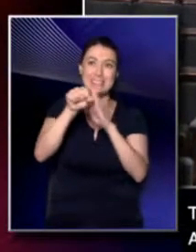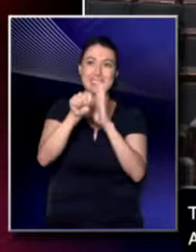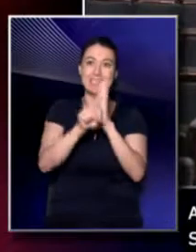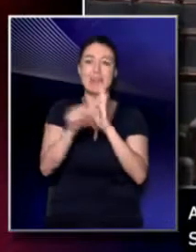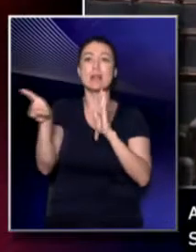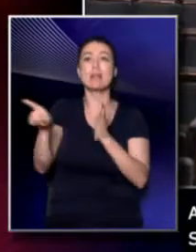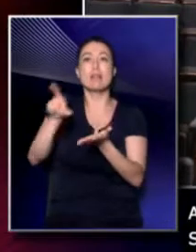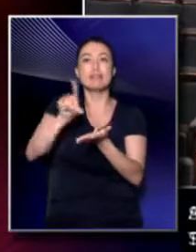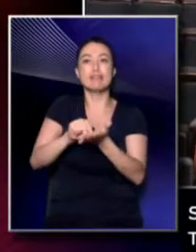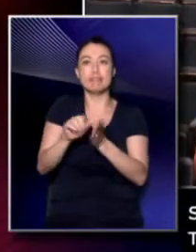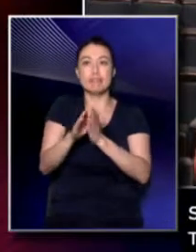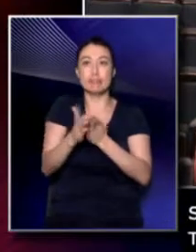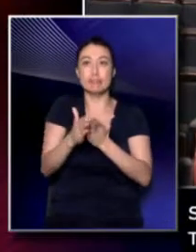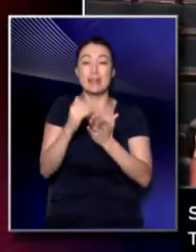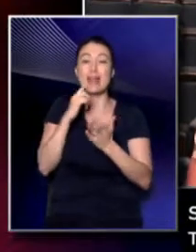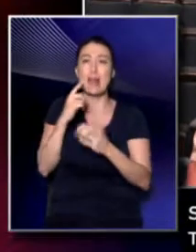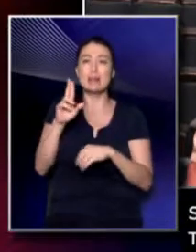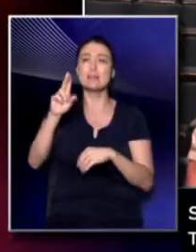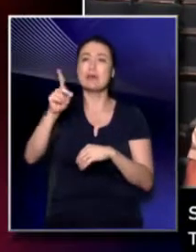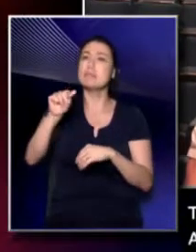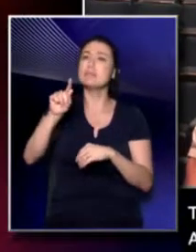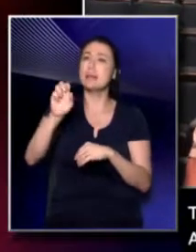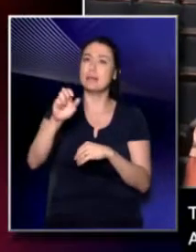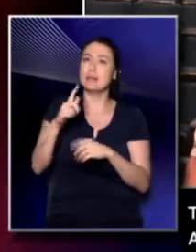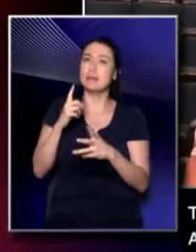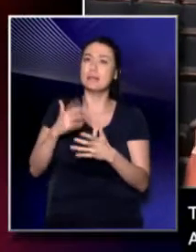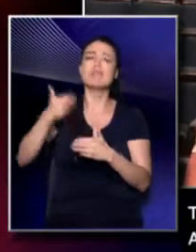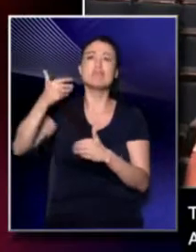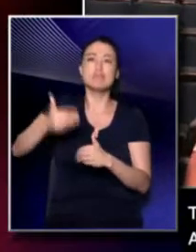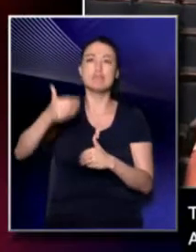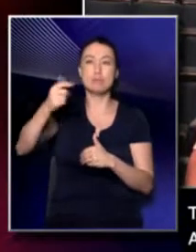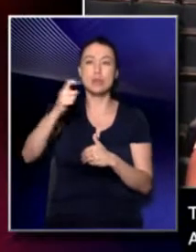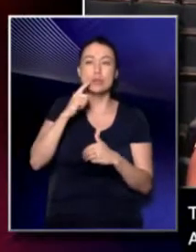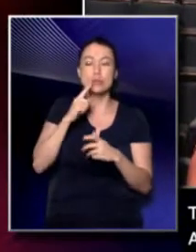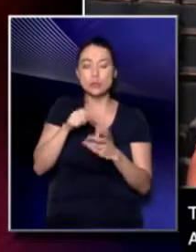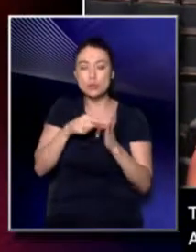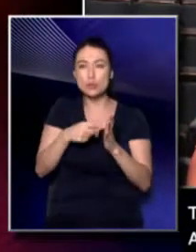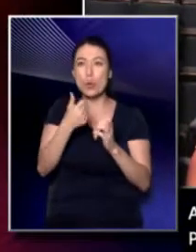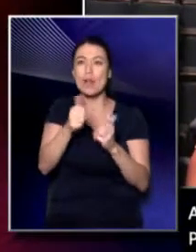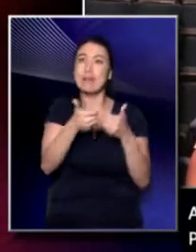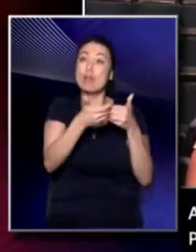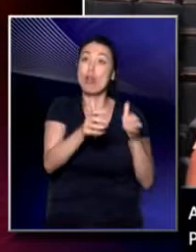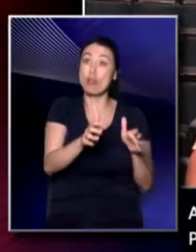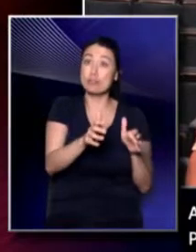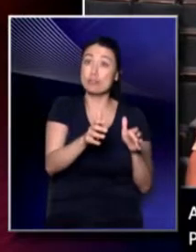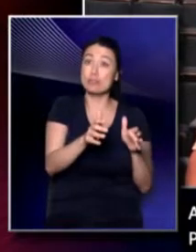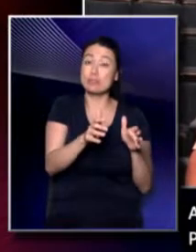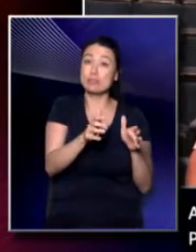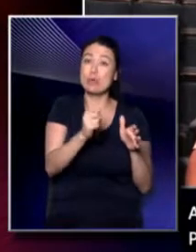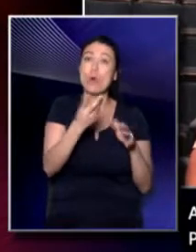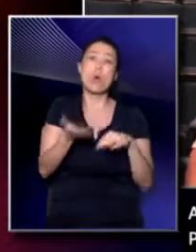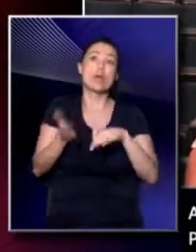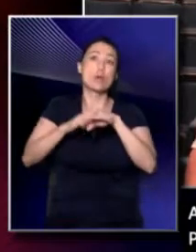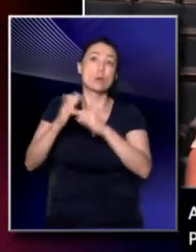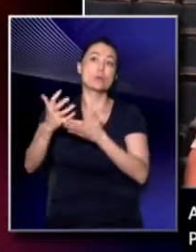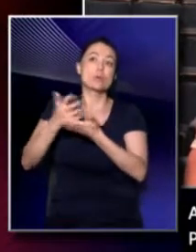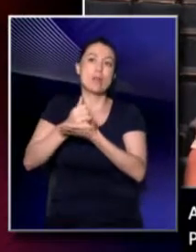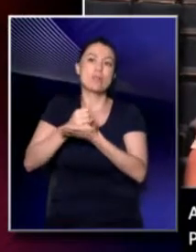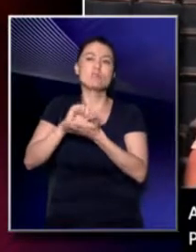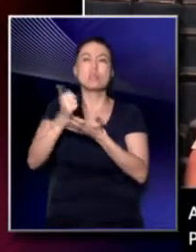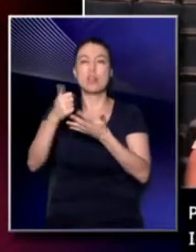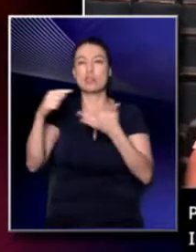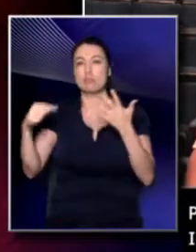a book, and it's updated periodically to reflect changes in laws or increases in revenues and other